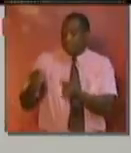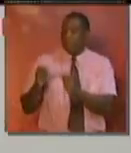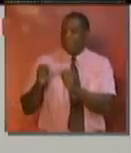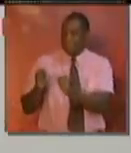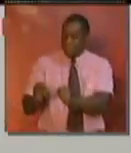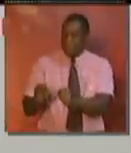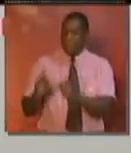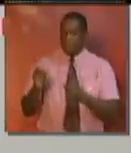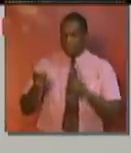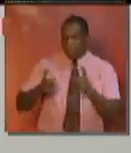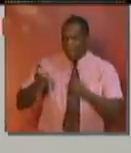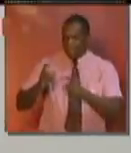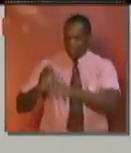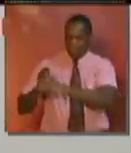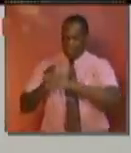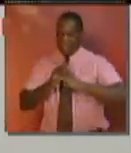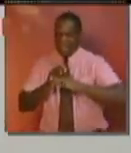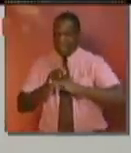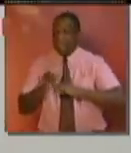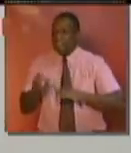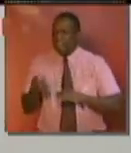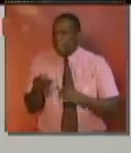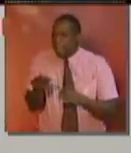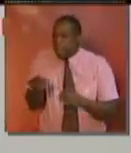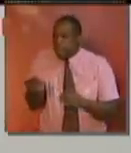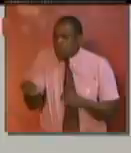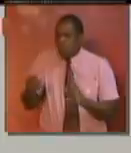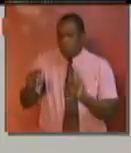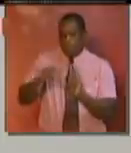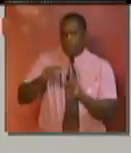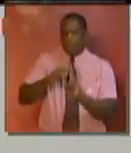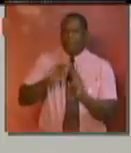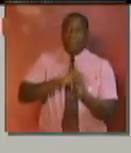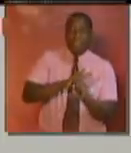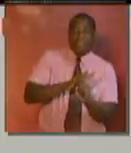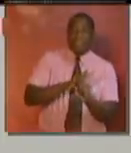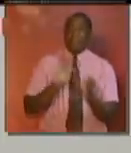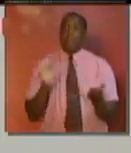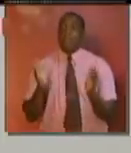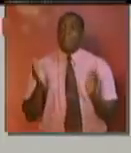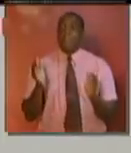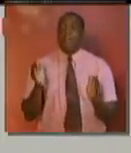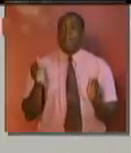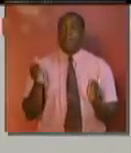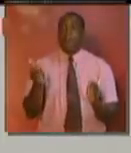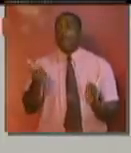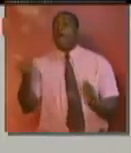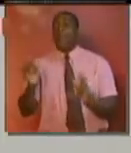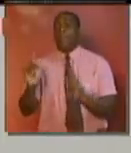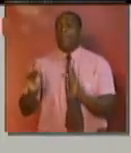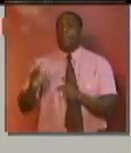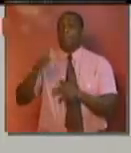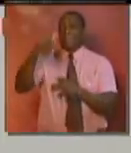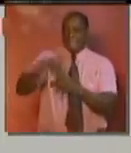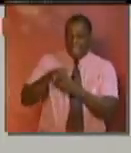of cases proportionally than the proportion of the population they represent. That under 19 population is